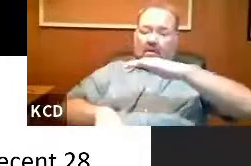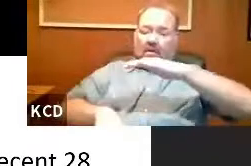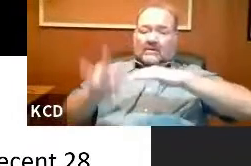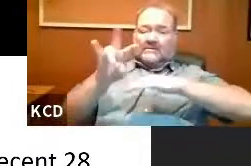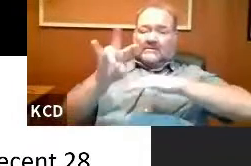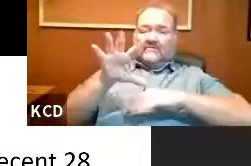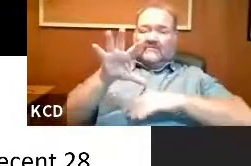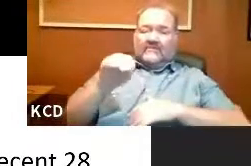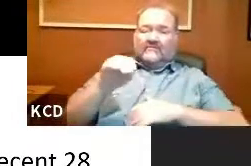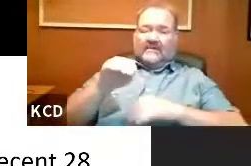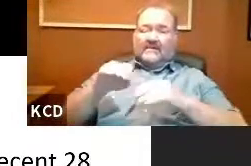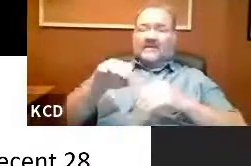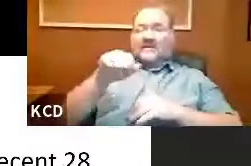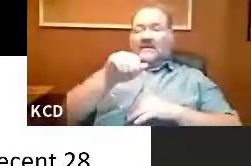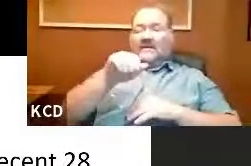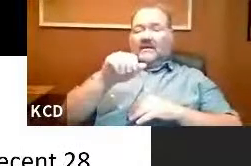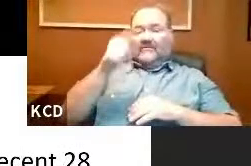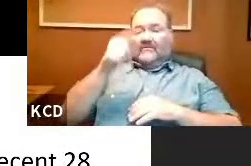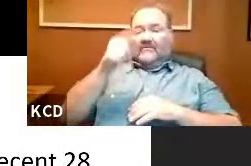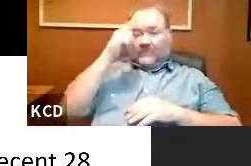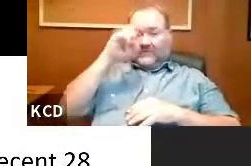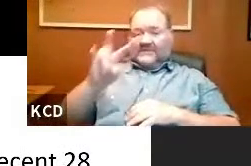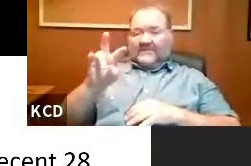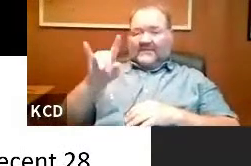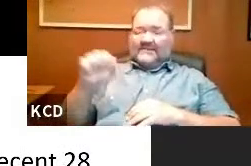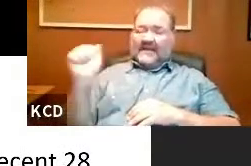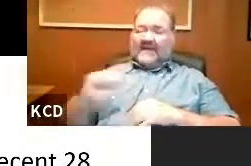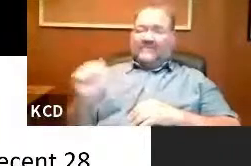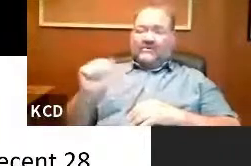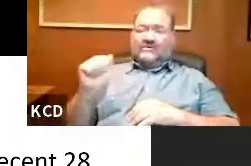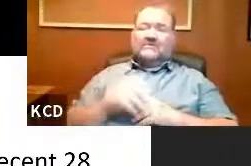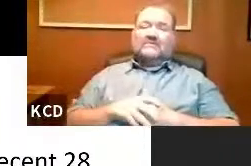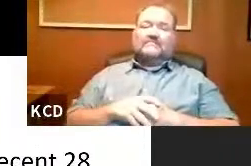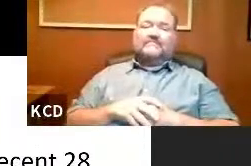less tests for 7 days, an average for 7 days.